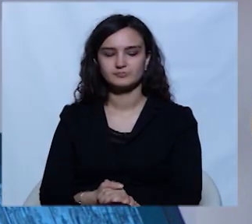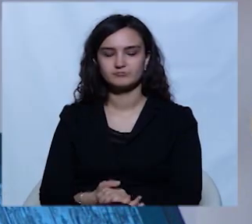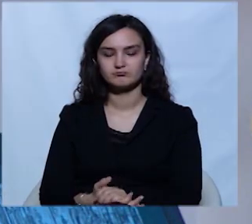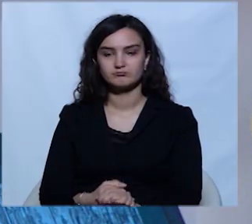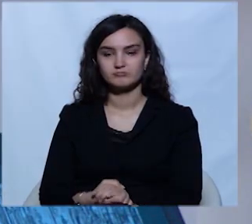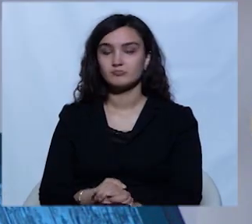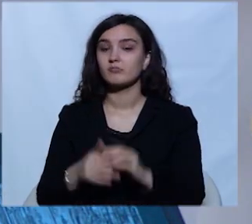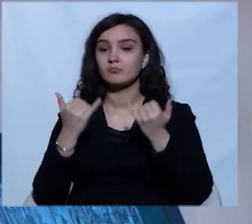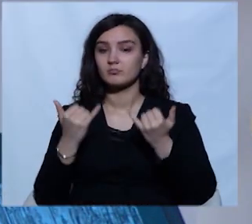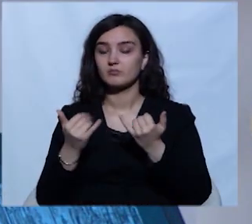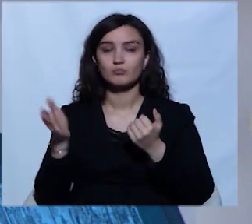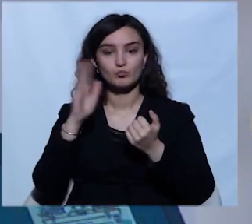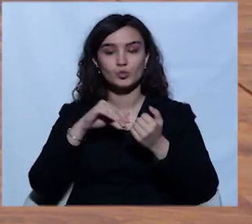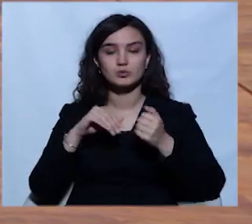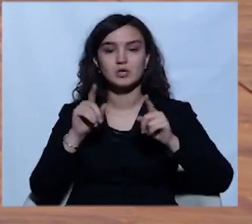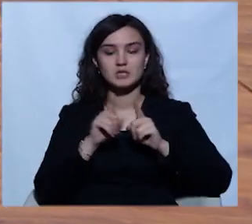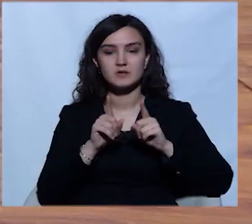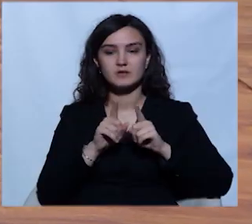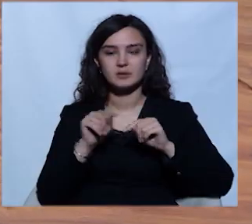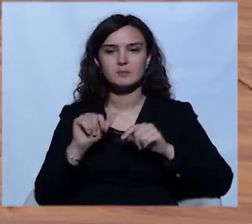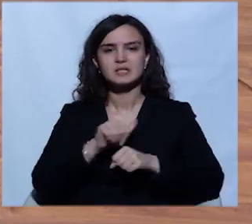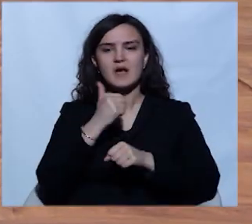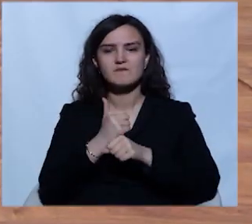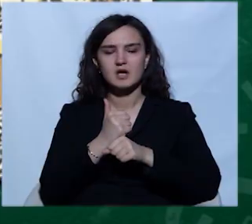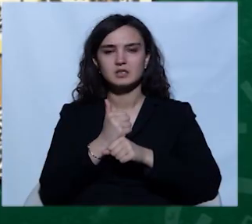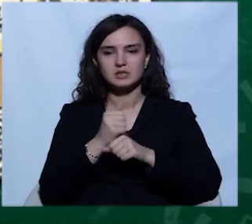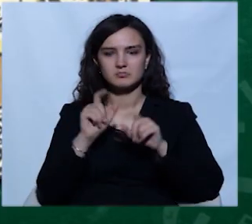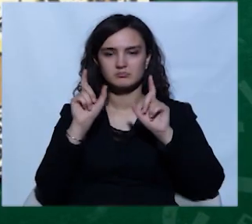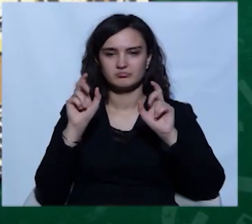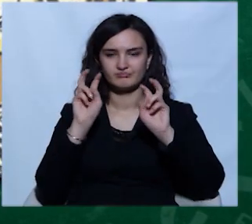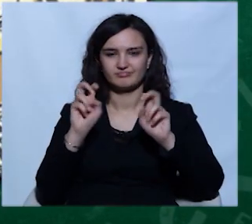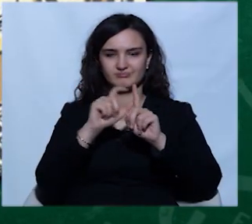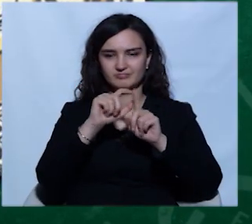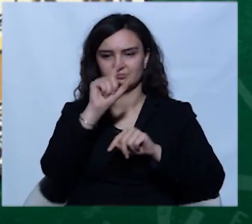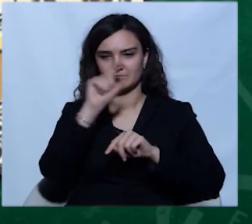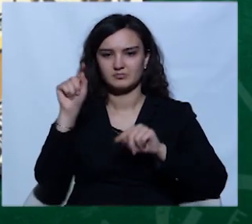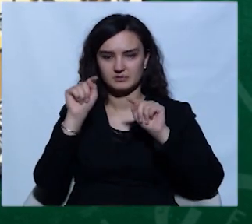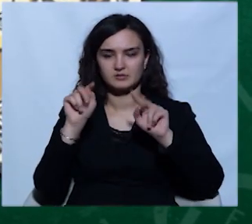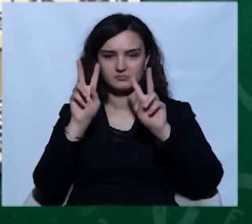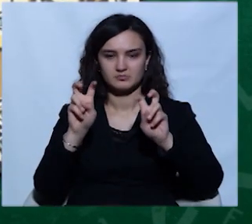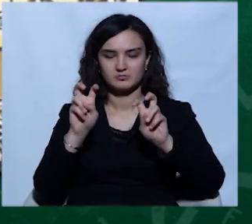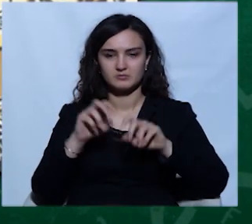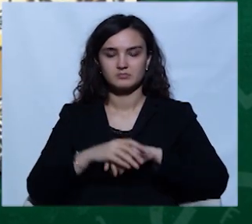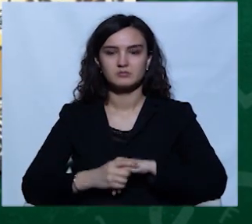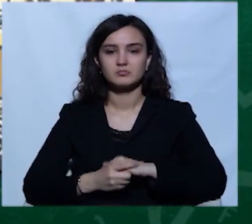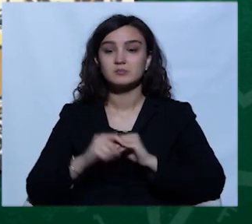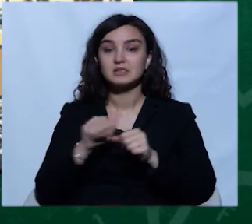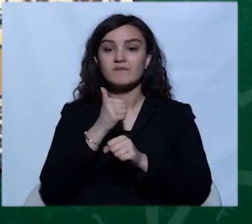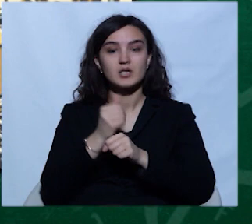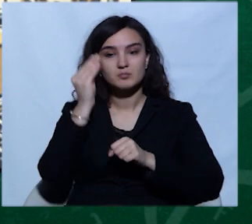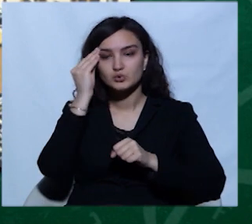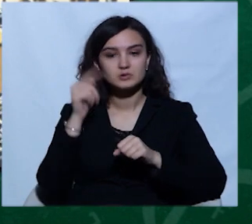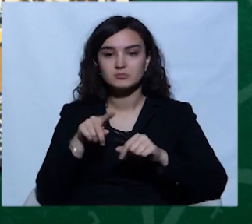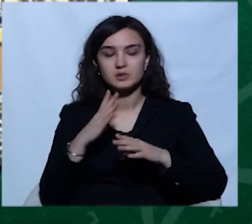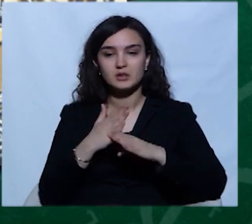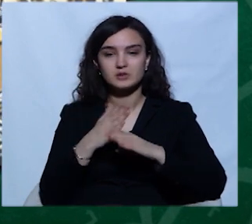And now let's move on to the main themes. Okay, Samantha, what are main themes? What are they